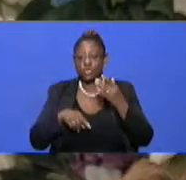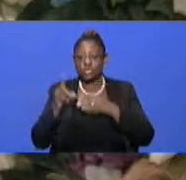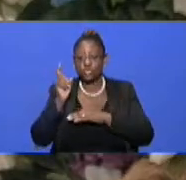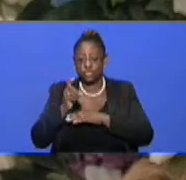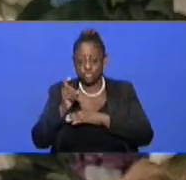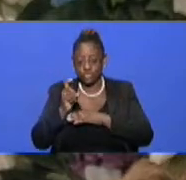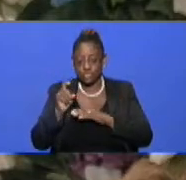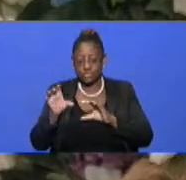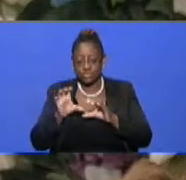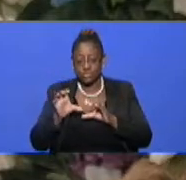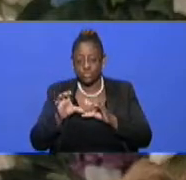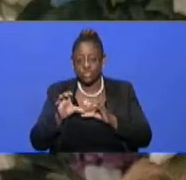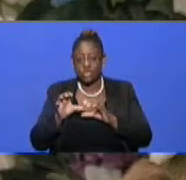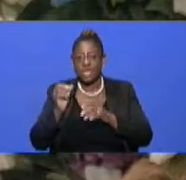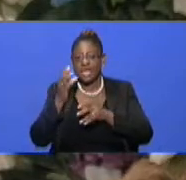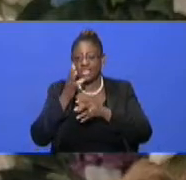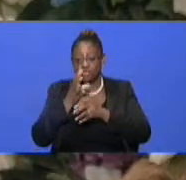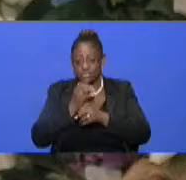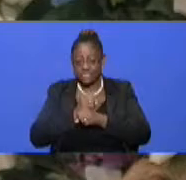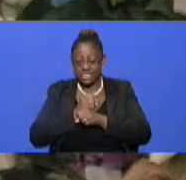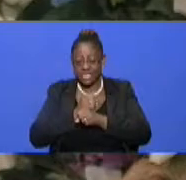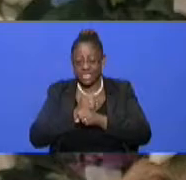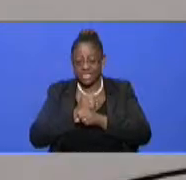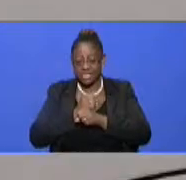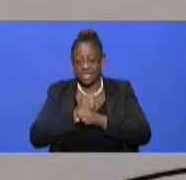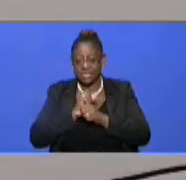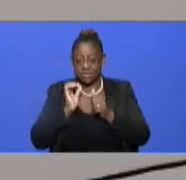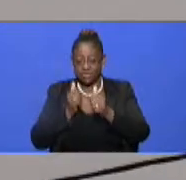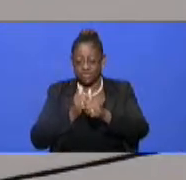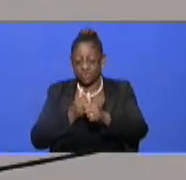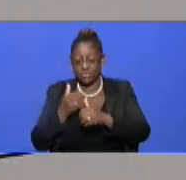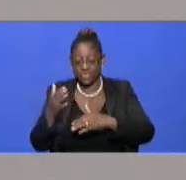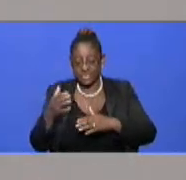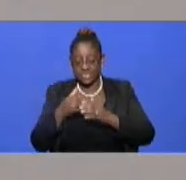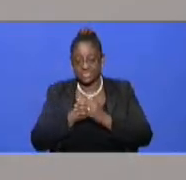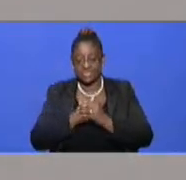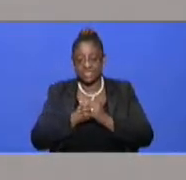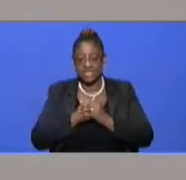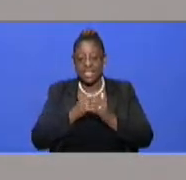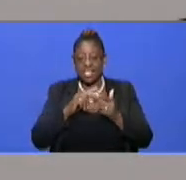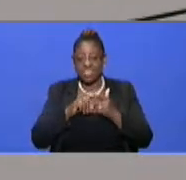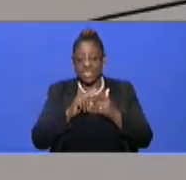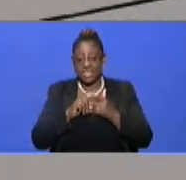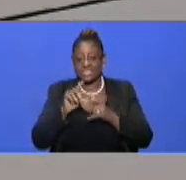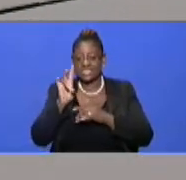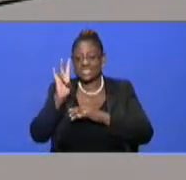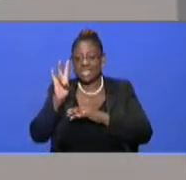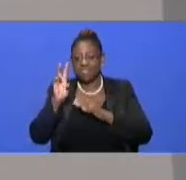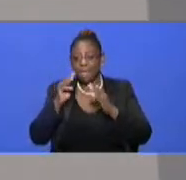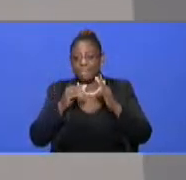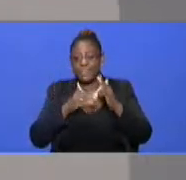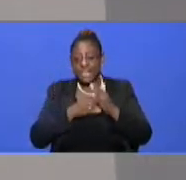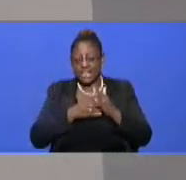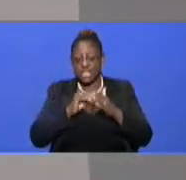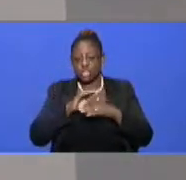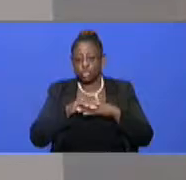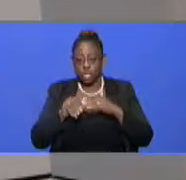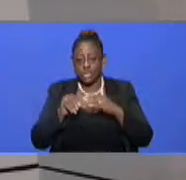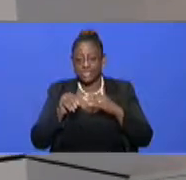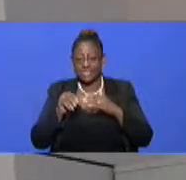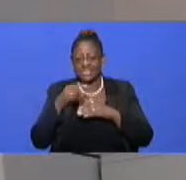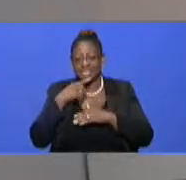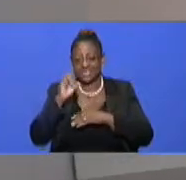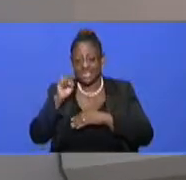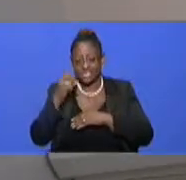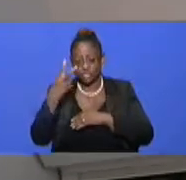You're taking advantage of the momentum that we've built. Even more, of the $7 billion in investments approved in 2